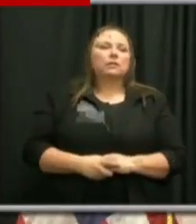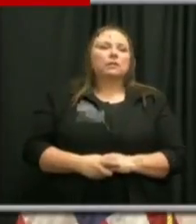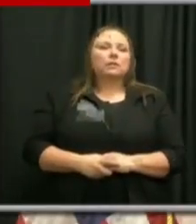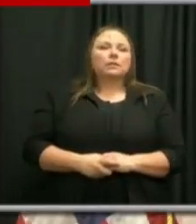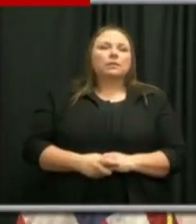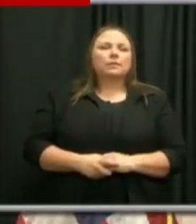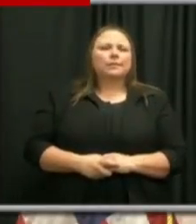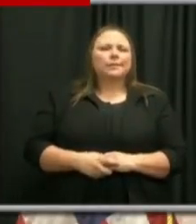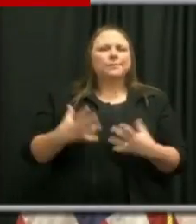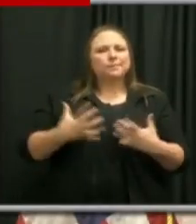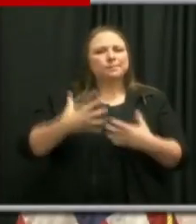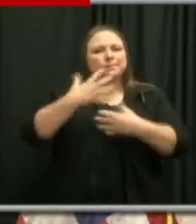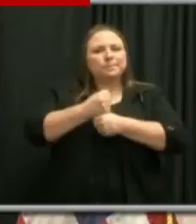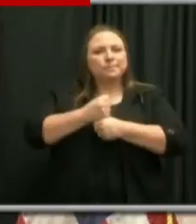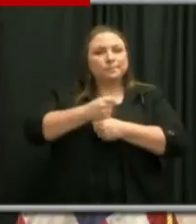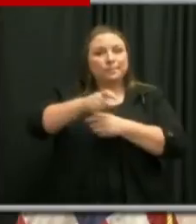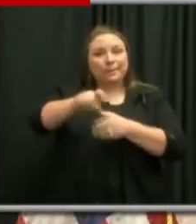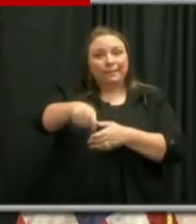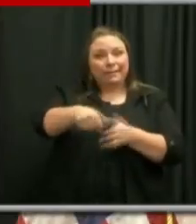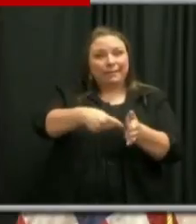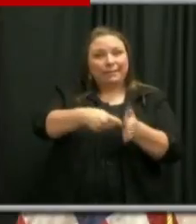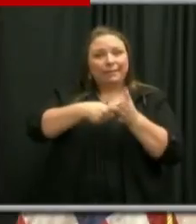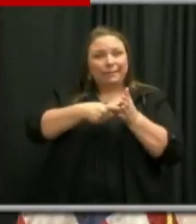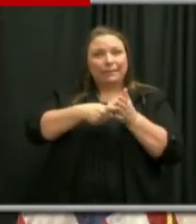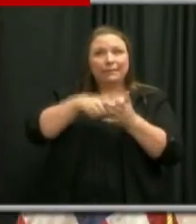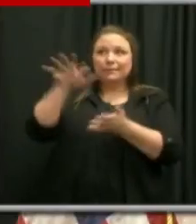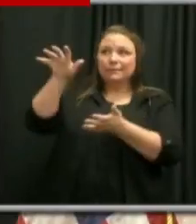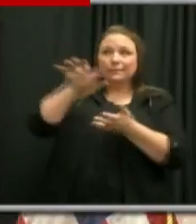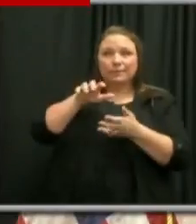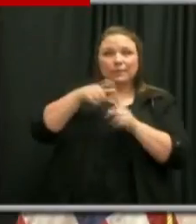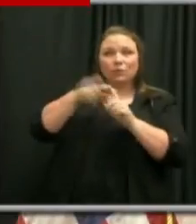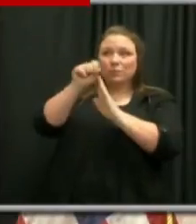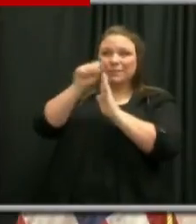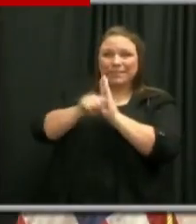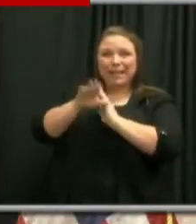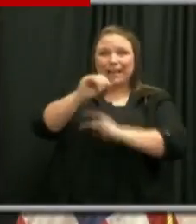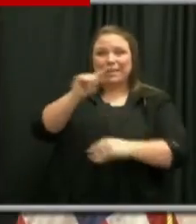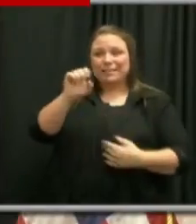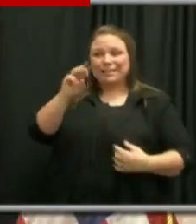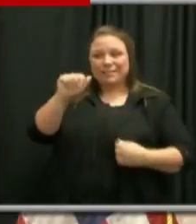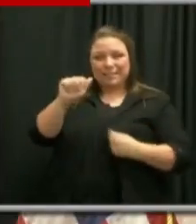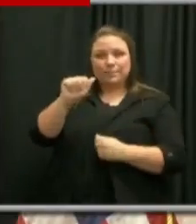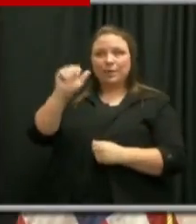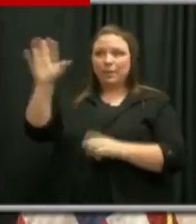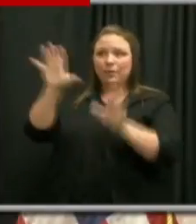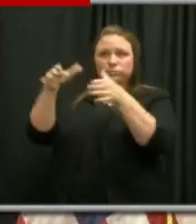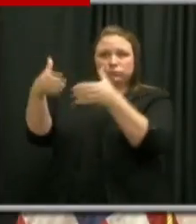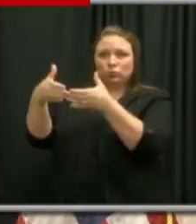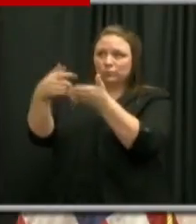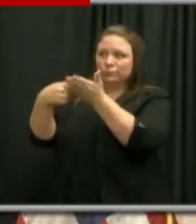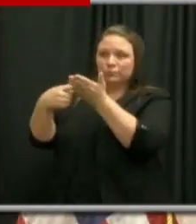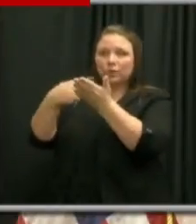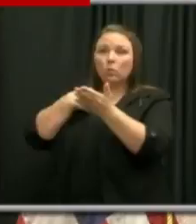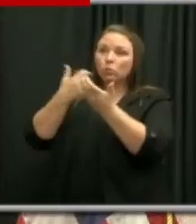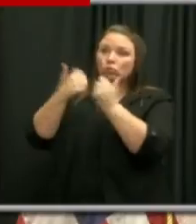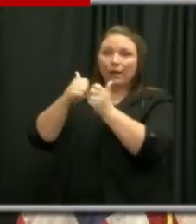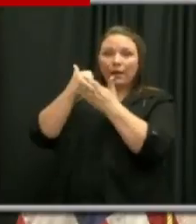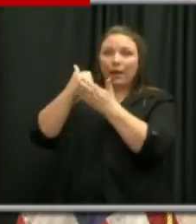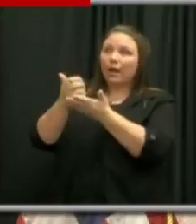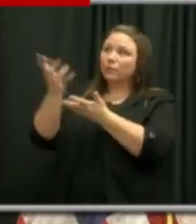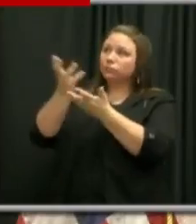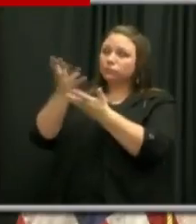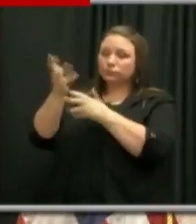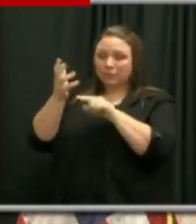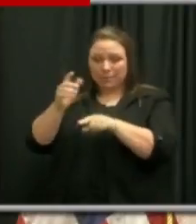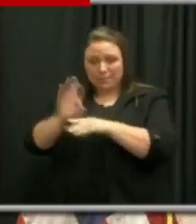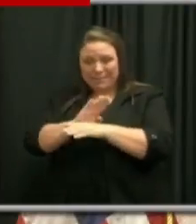needs of PPE for our community is obtained from the state and TEMA and Unified Command. And so we will try to help businesses that